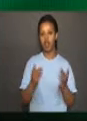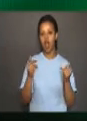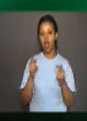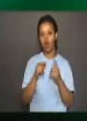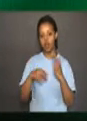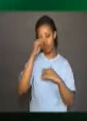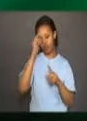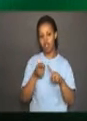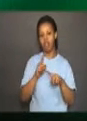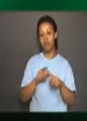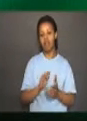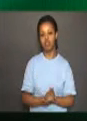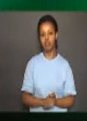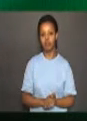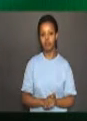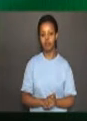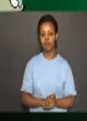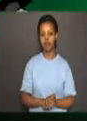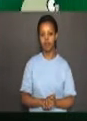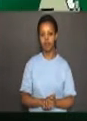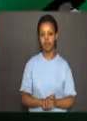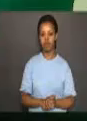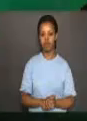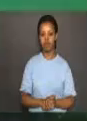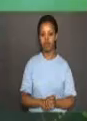Let's get back to our lesson.